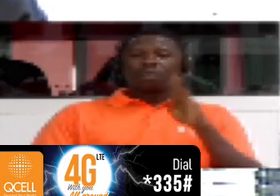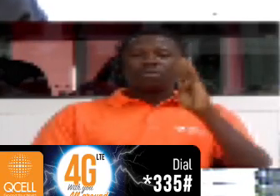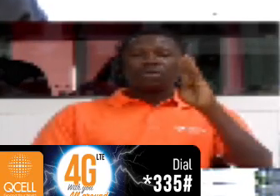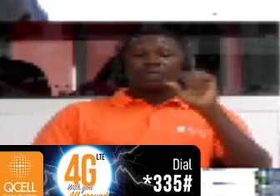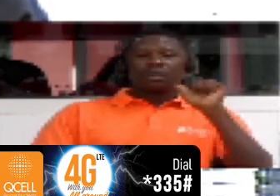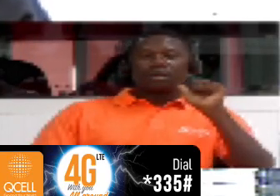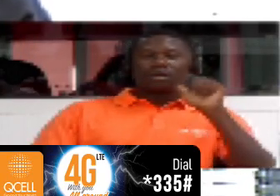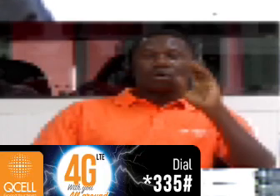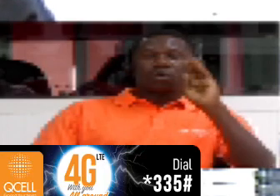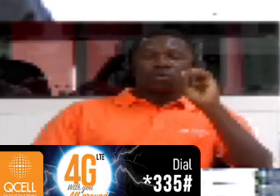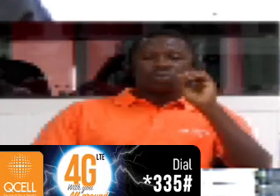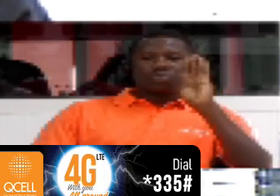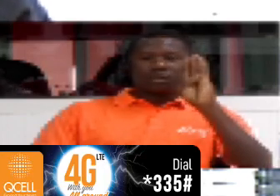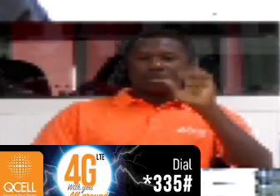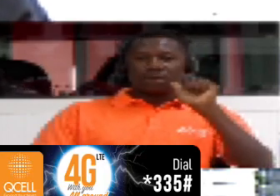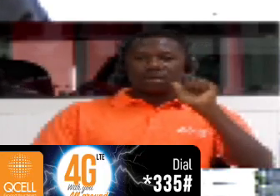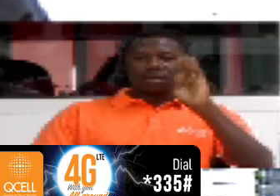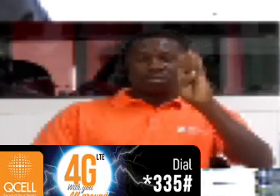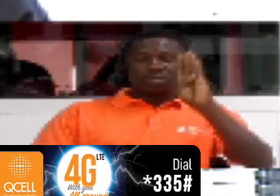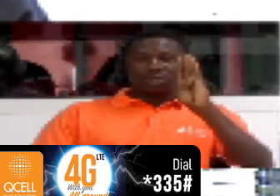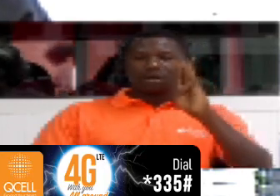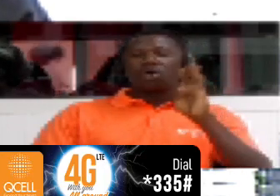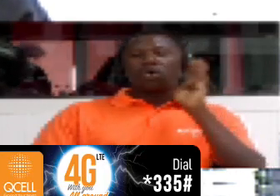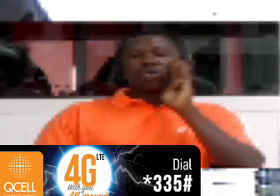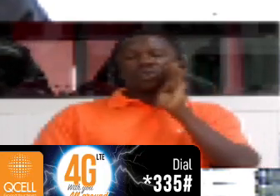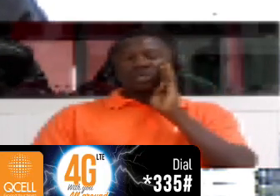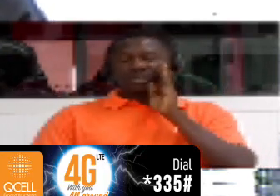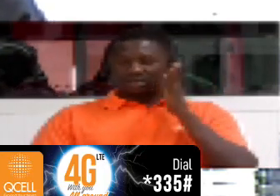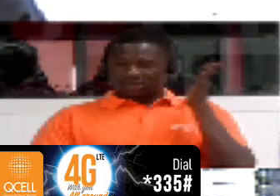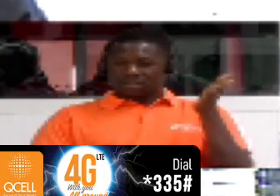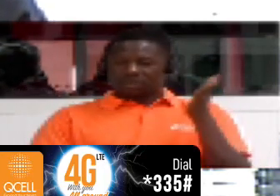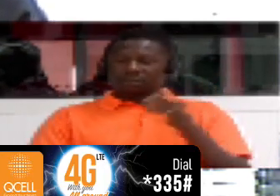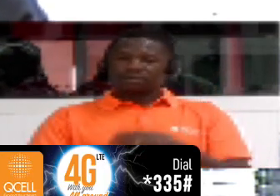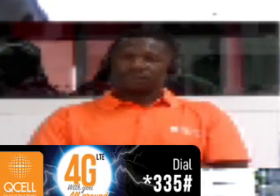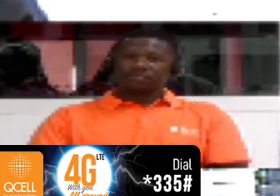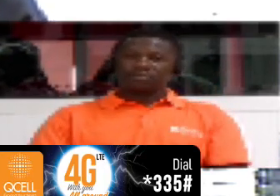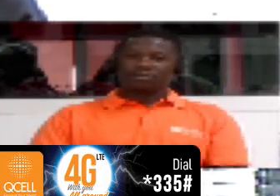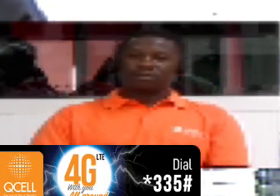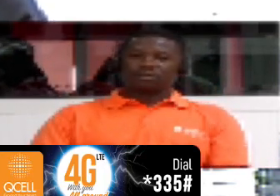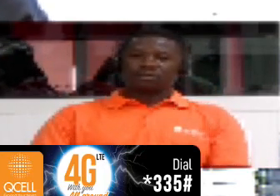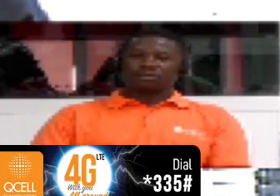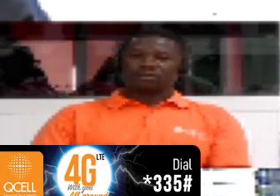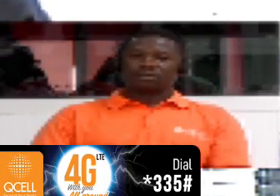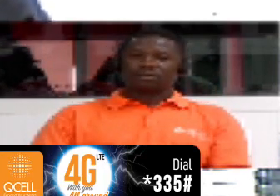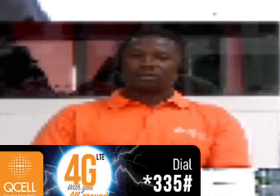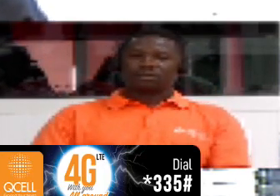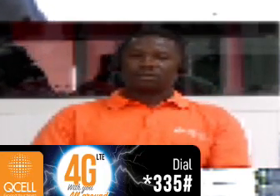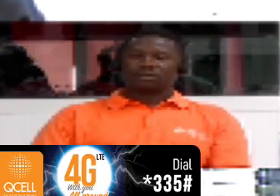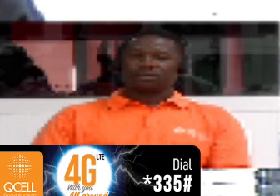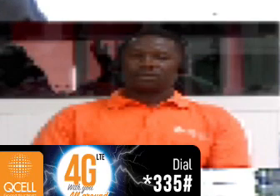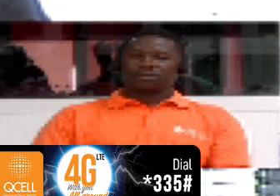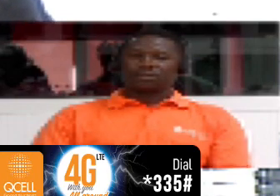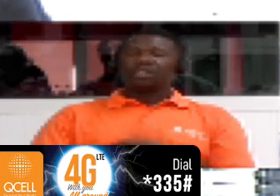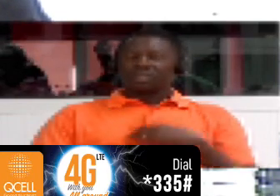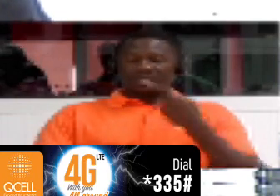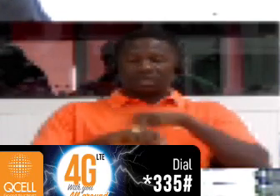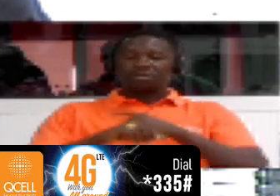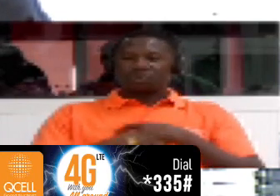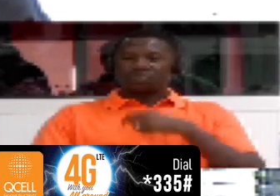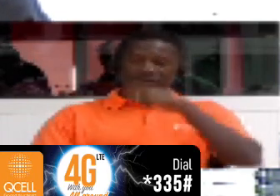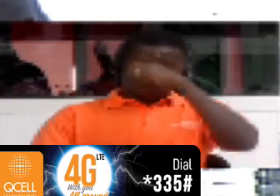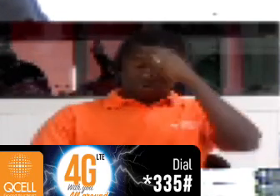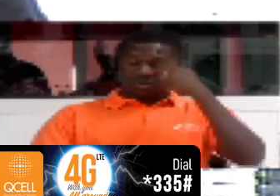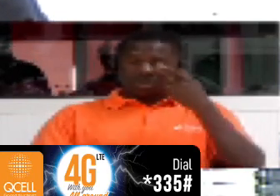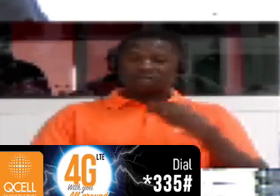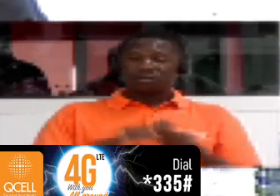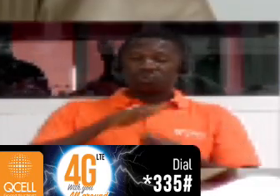communica Gambia Sunguri Dingol sponsor, Idingol. Ole Nato Nunjaye Sambaje duties la for 3 weeks. At that time, there